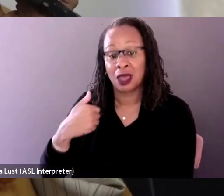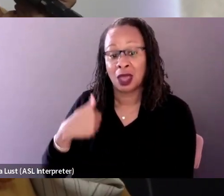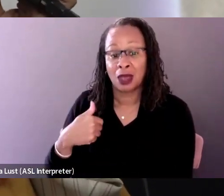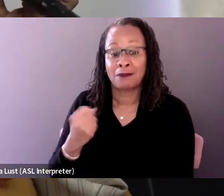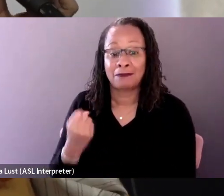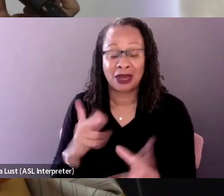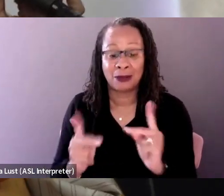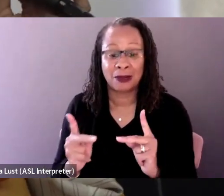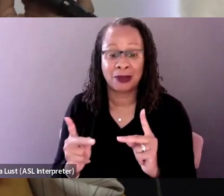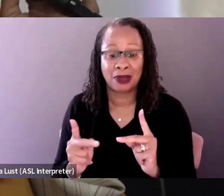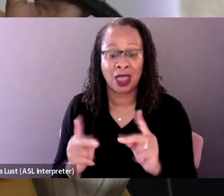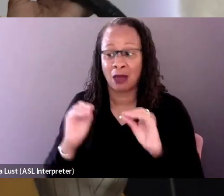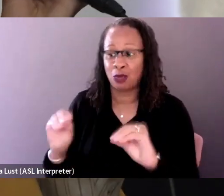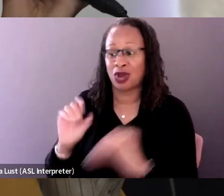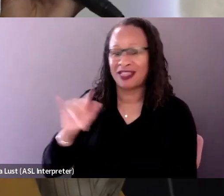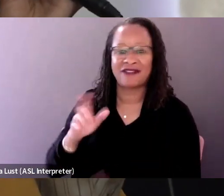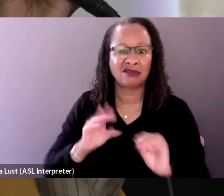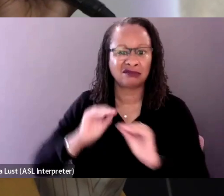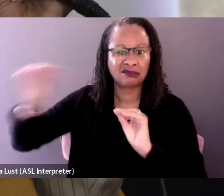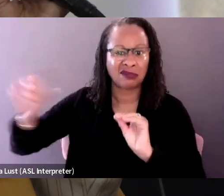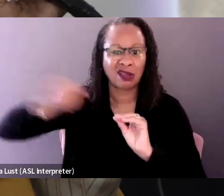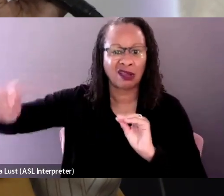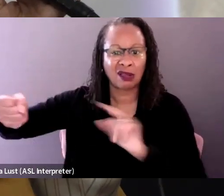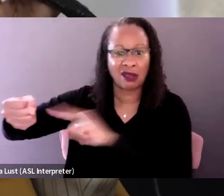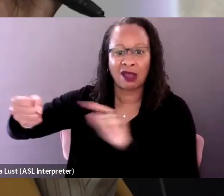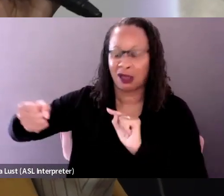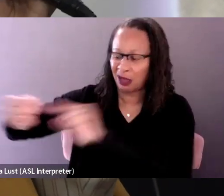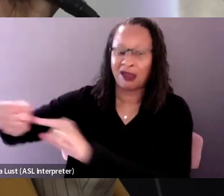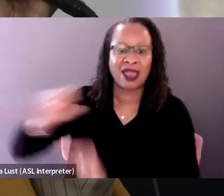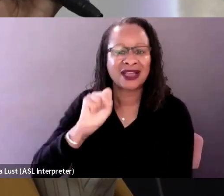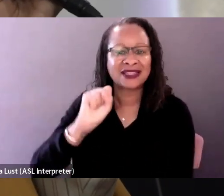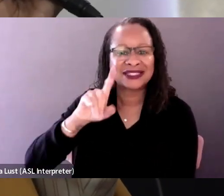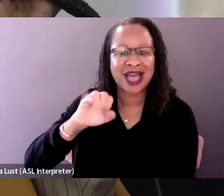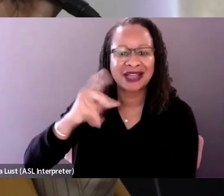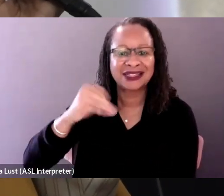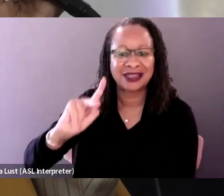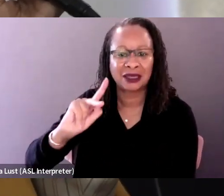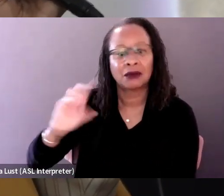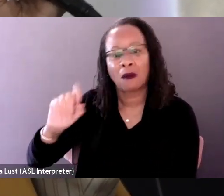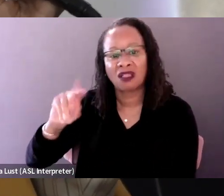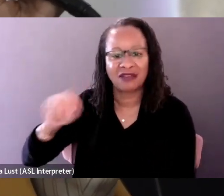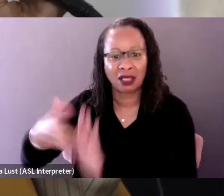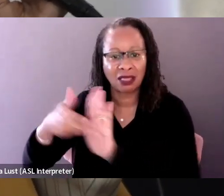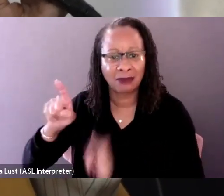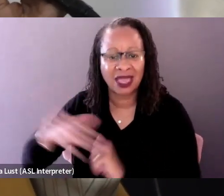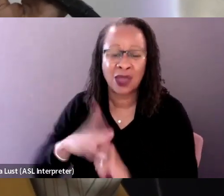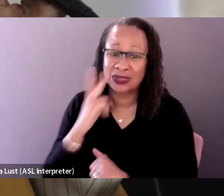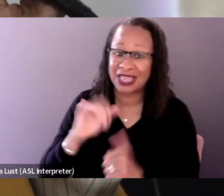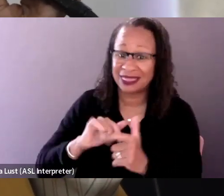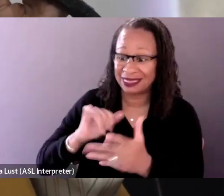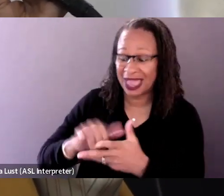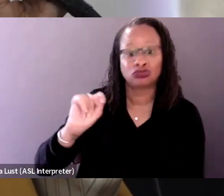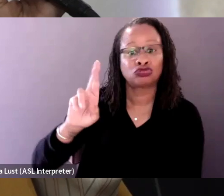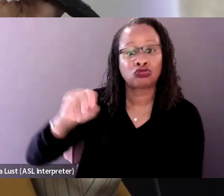put Olivia into like, oh, she's just like the sidekick, right? And like we've seen that trope in terms of like young, brilliant Black